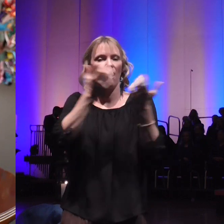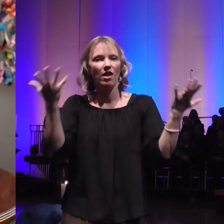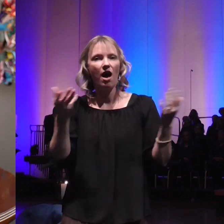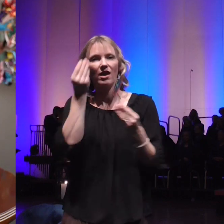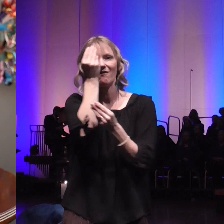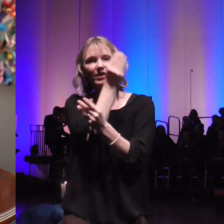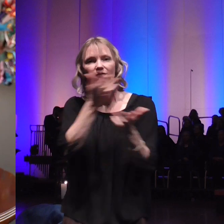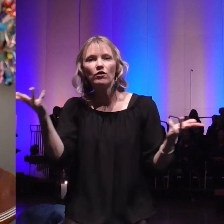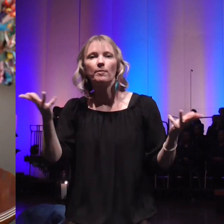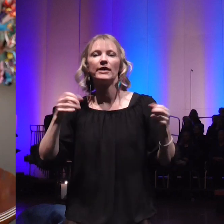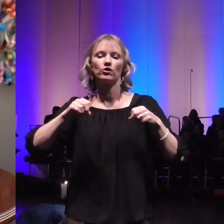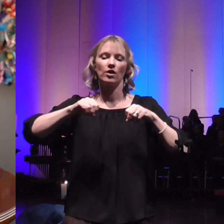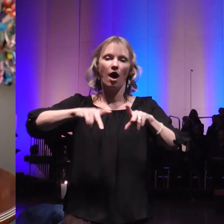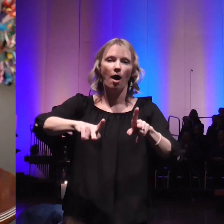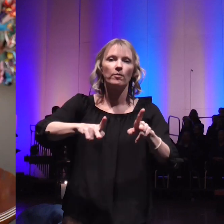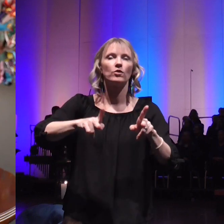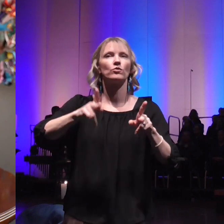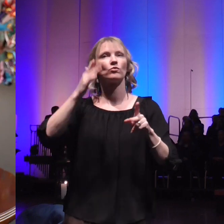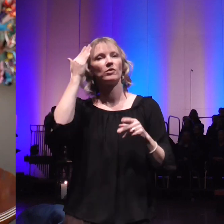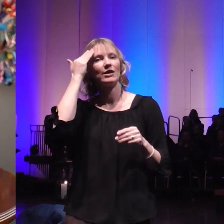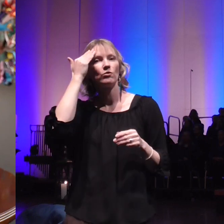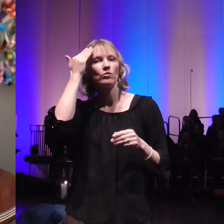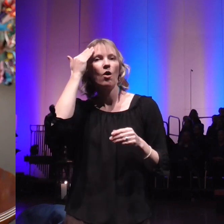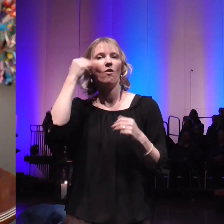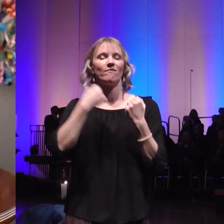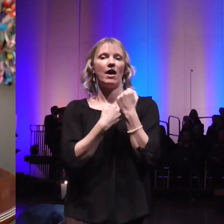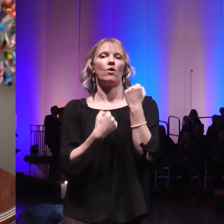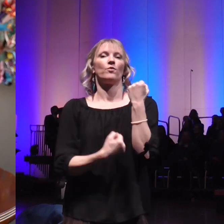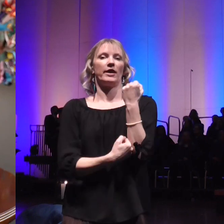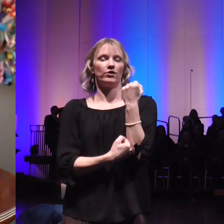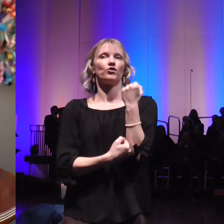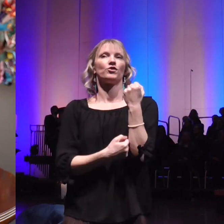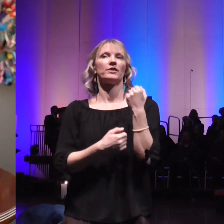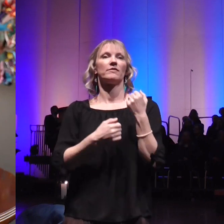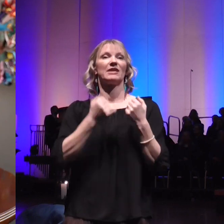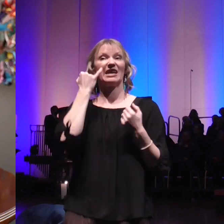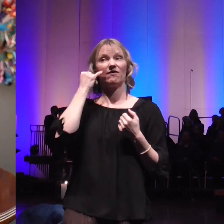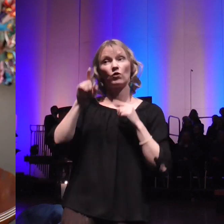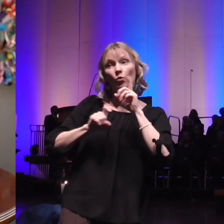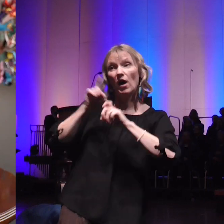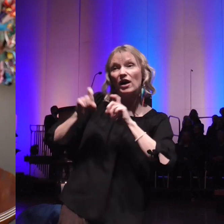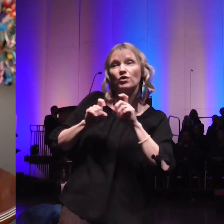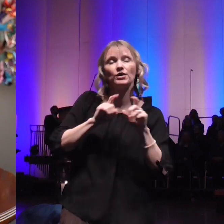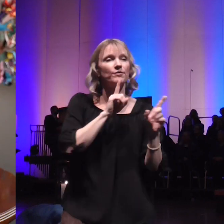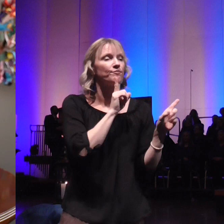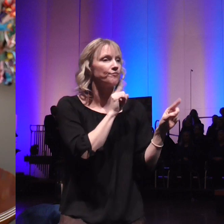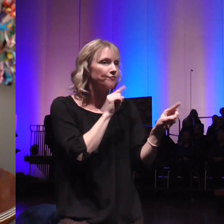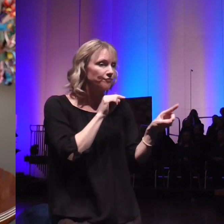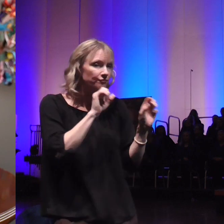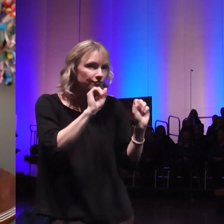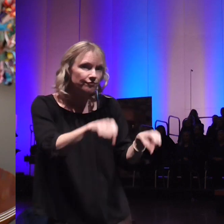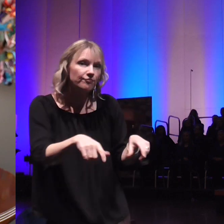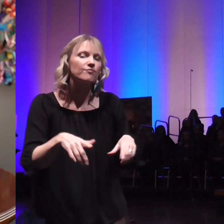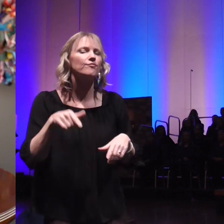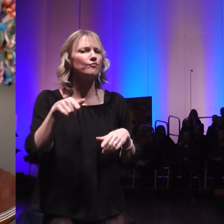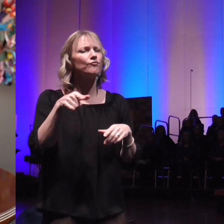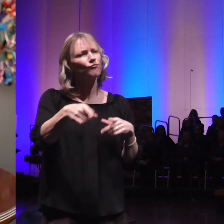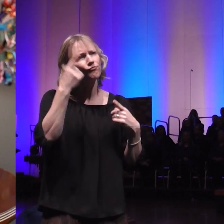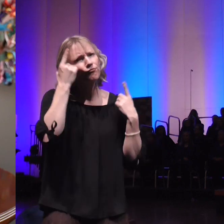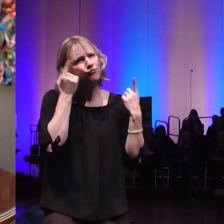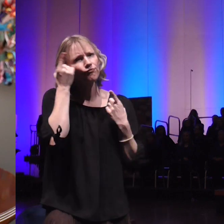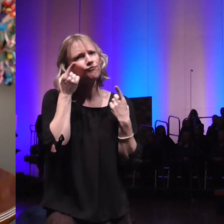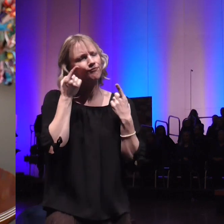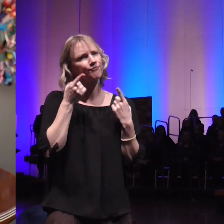and opportunities to get to know foundation members, to have your questions answered, and to consider taking that step